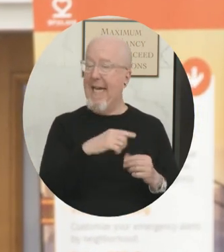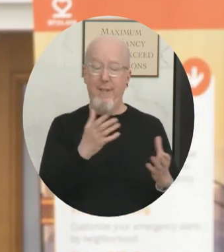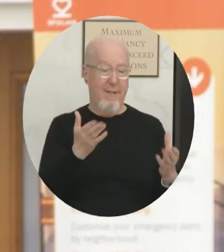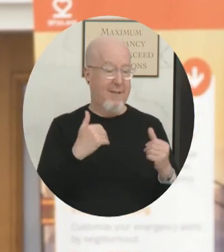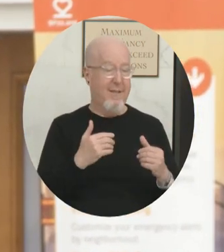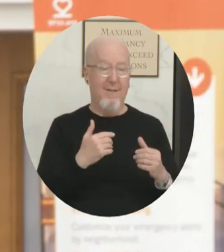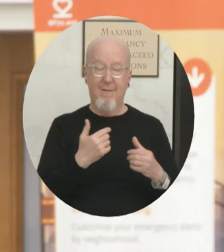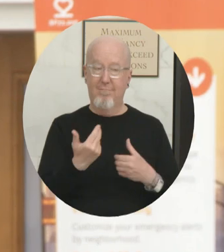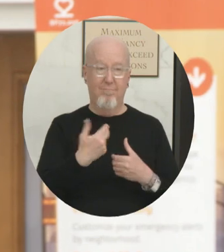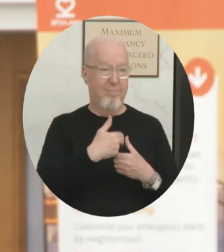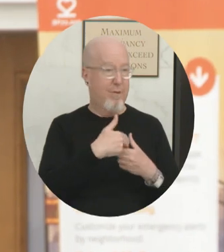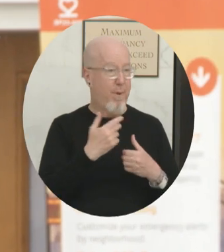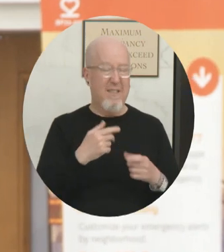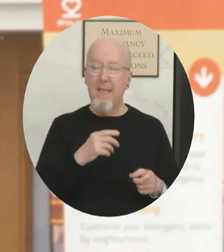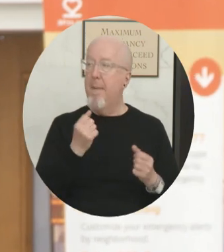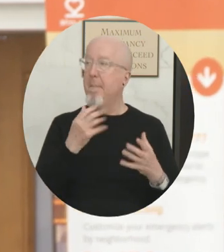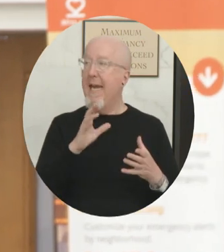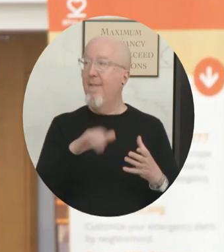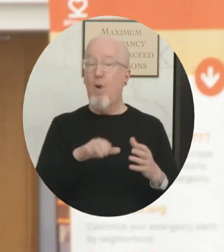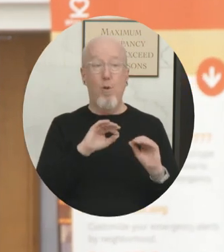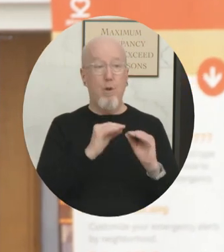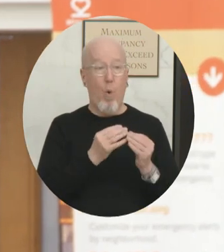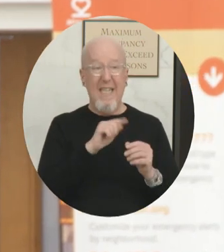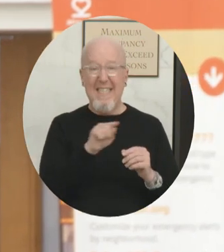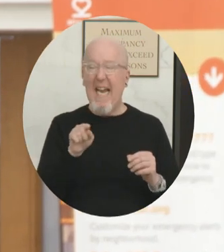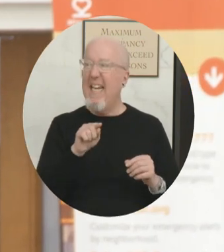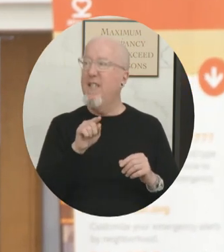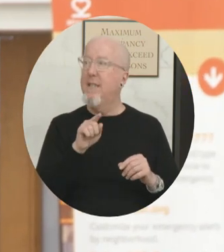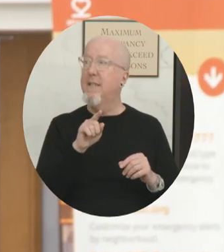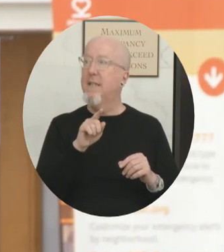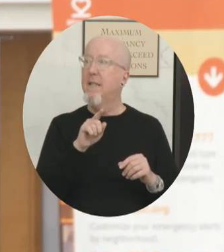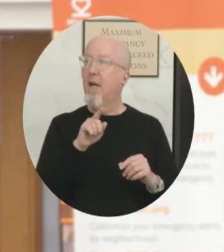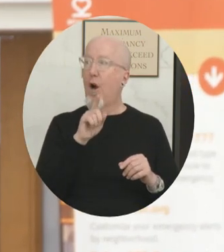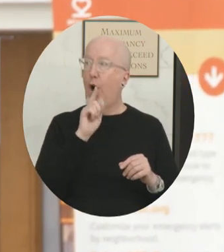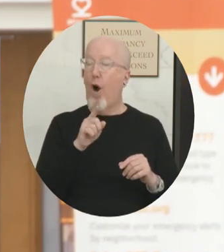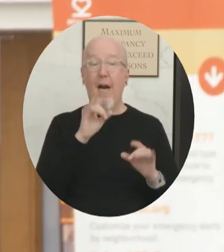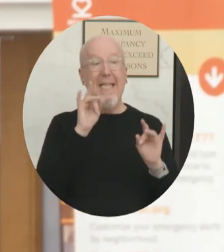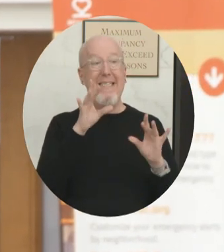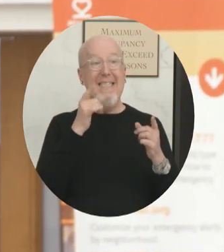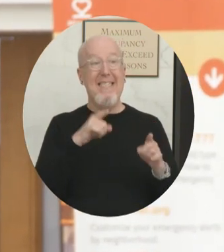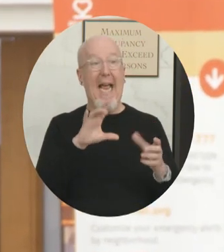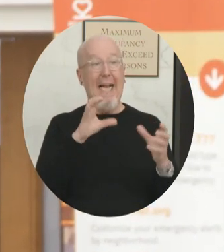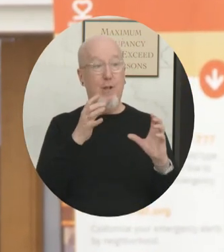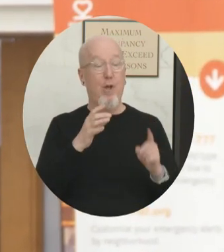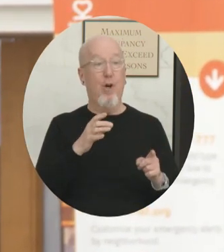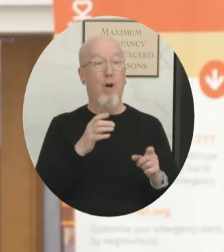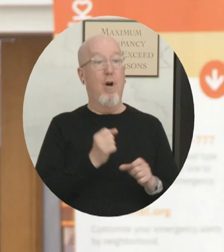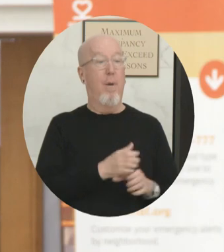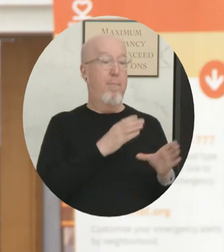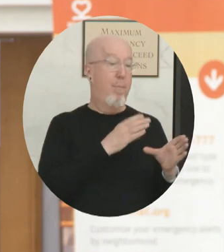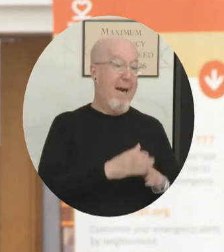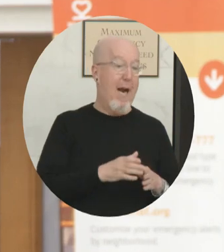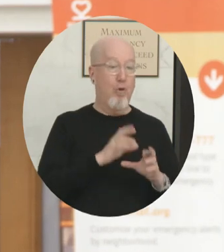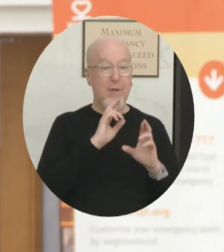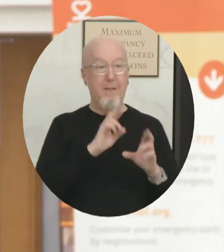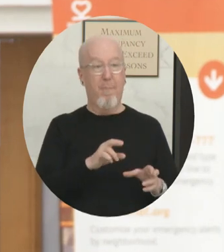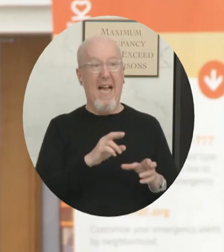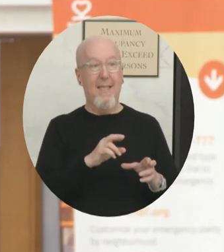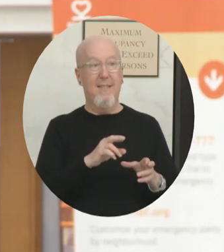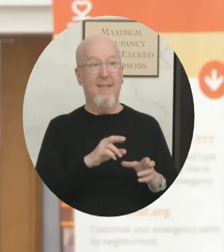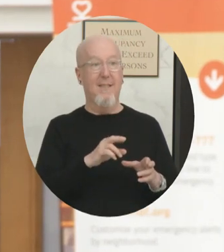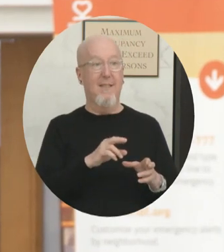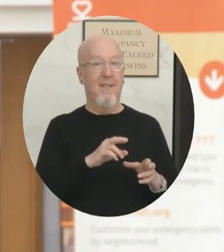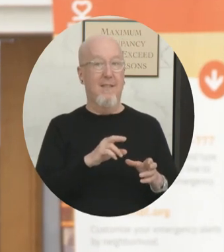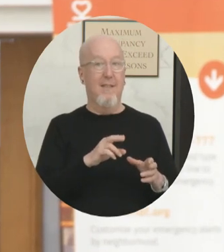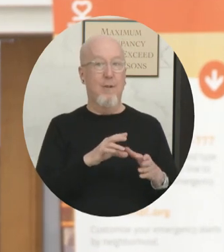nonprofits. And a lot of those organizations are actually disaster preparedness, response driven, and recovery